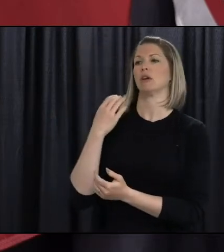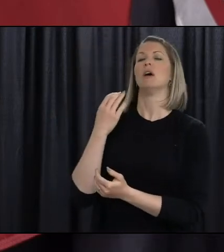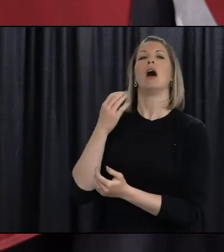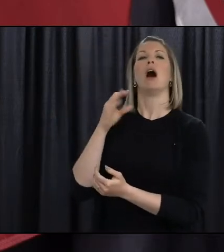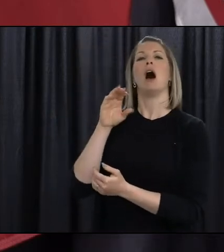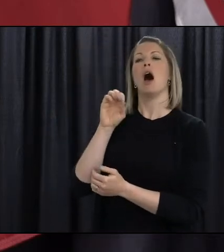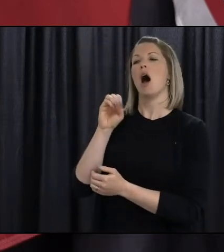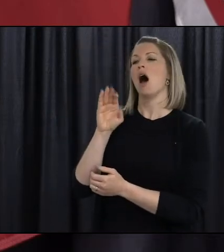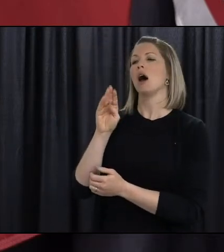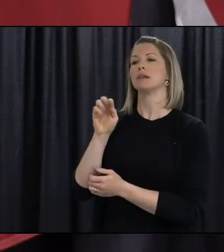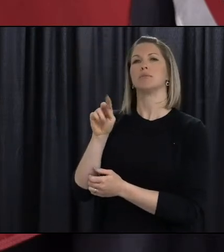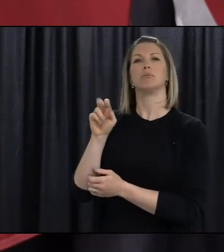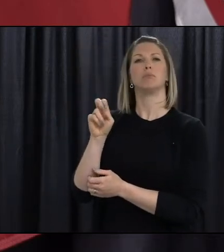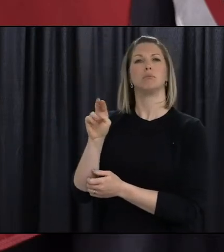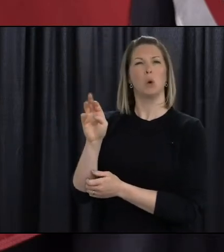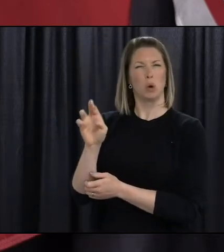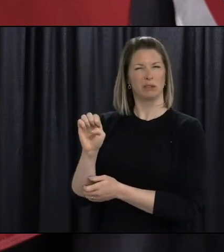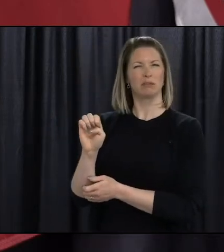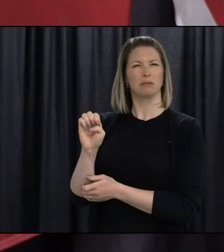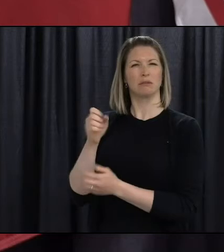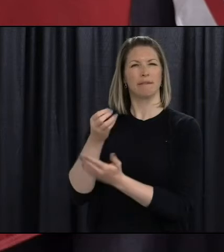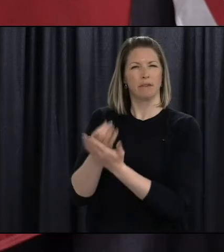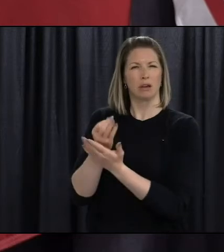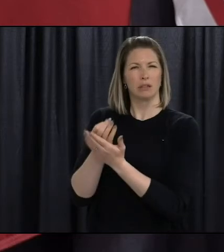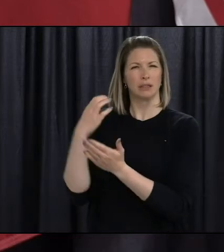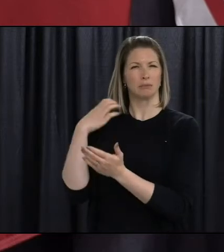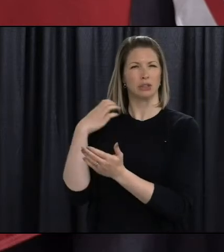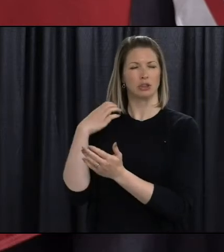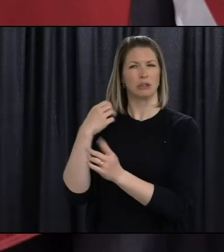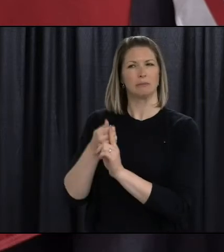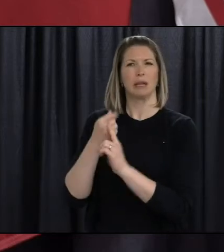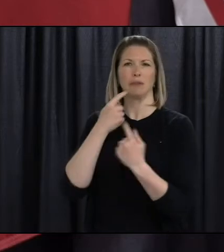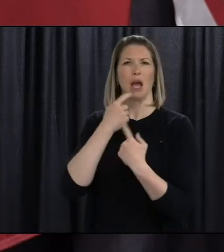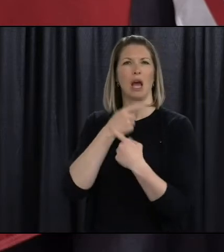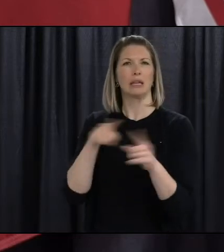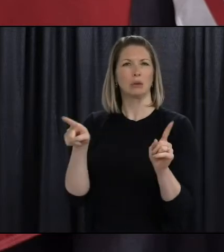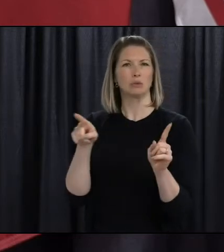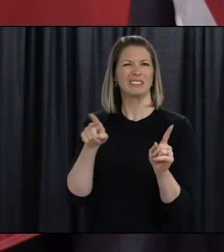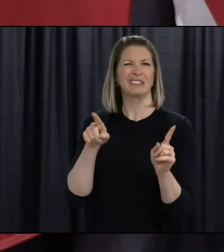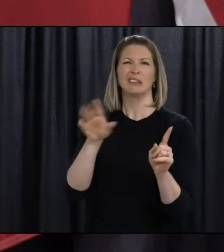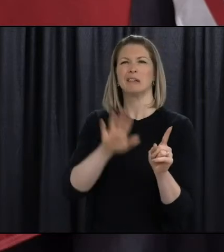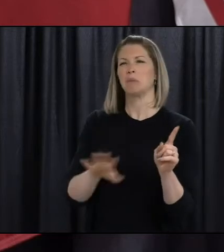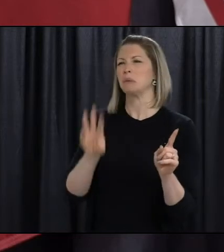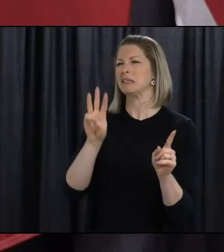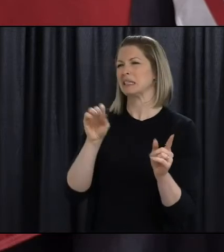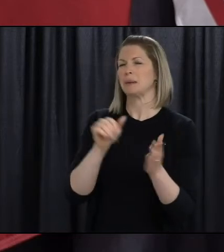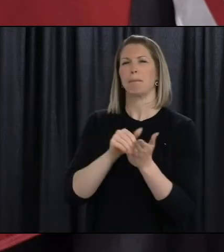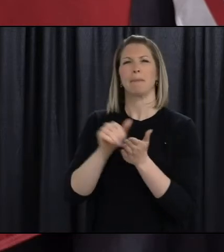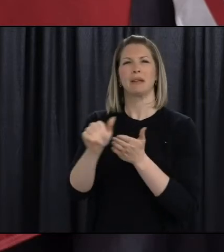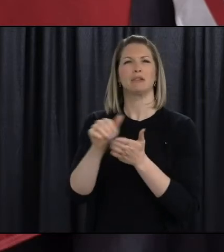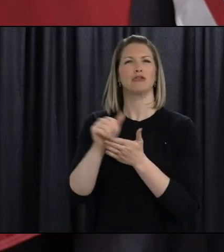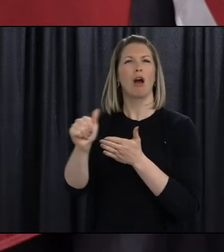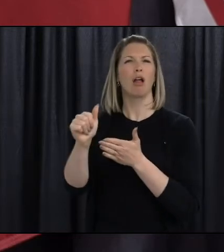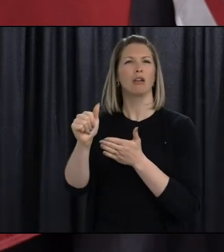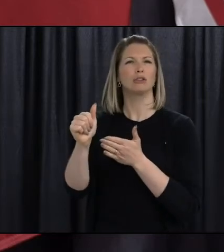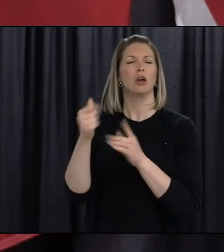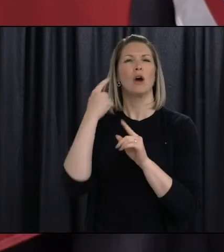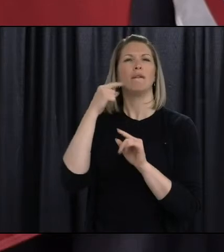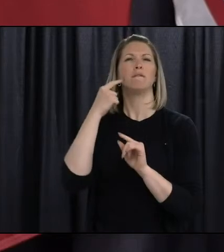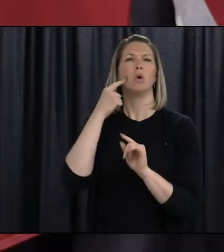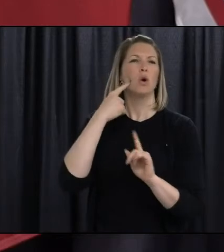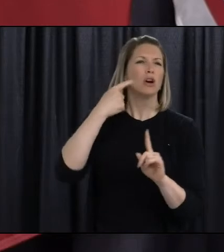that will help ease pressures of local businesses. It's about deferral and waiver of some fees, total amounting